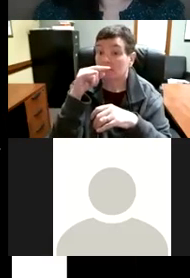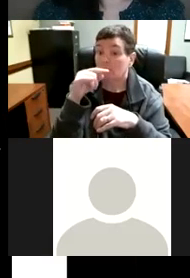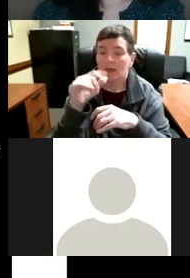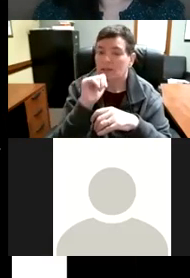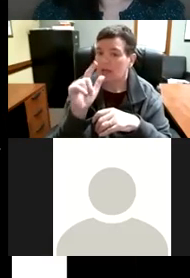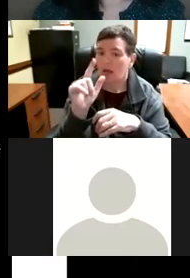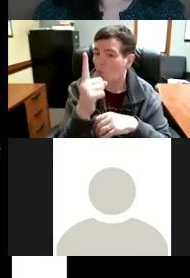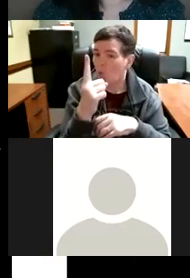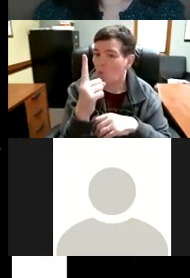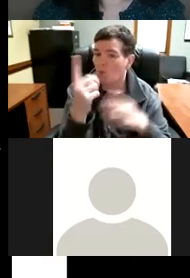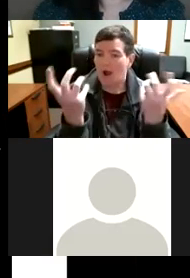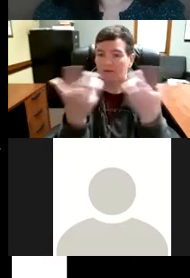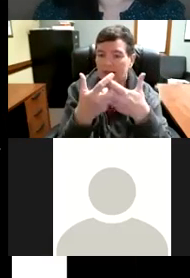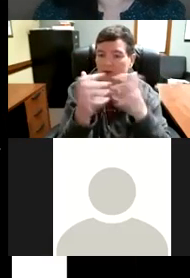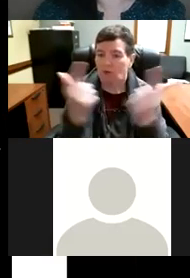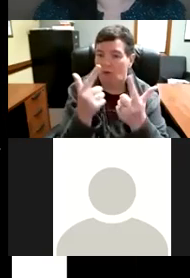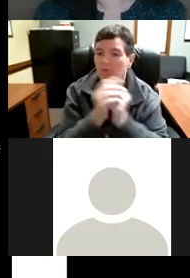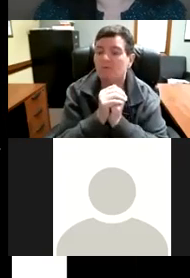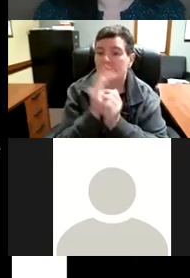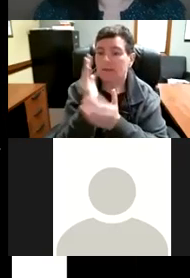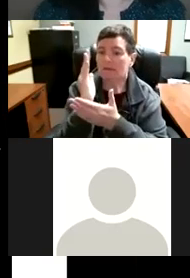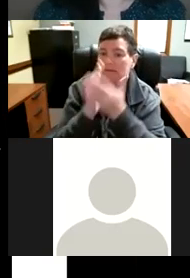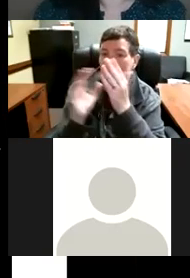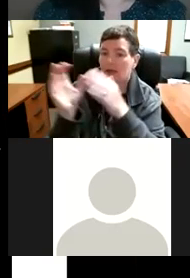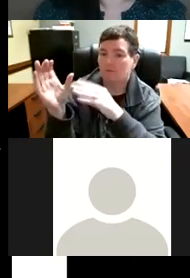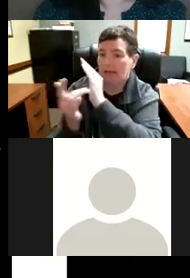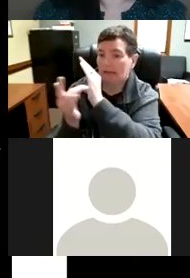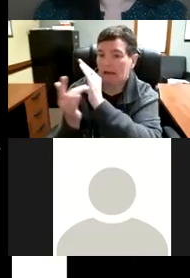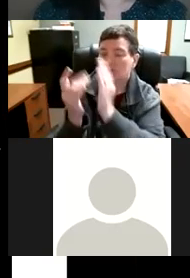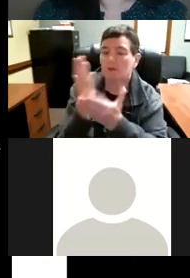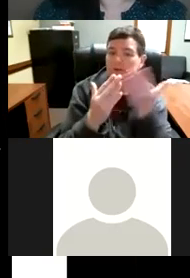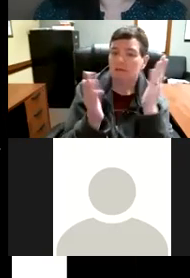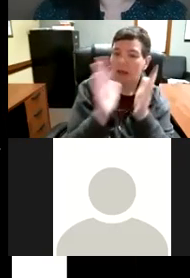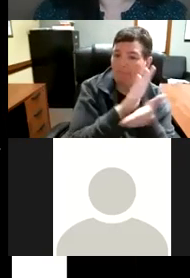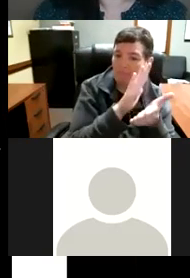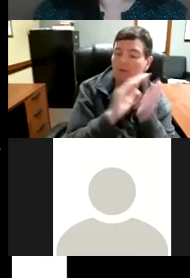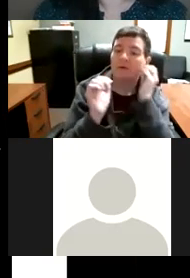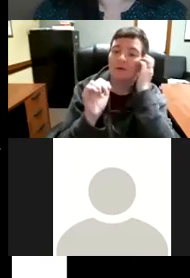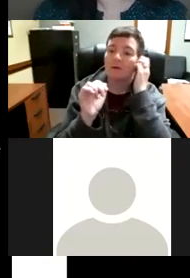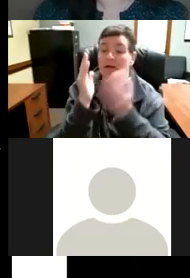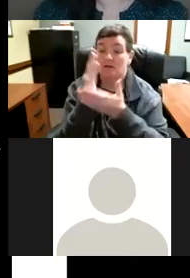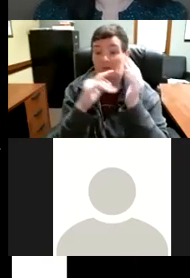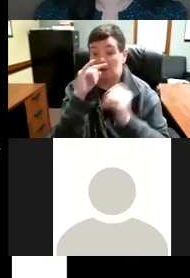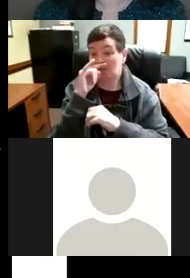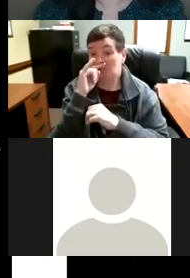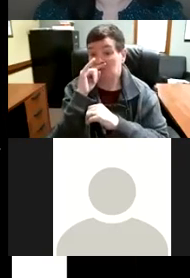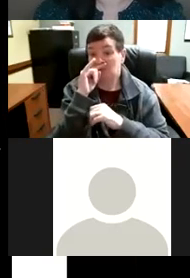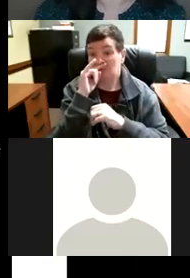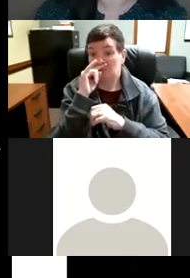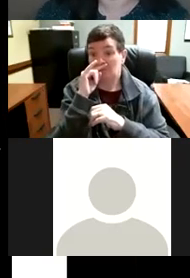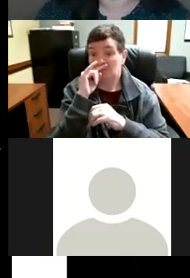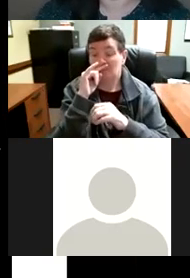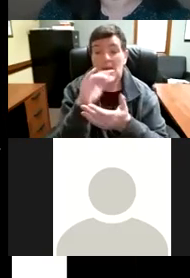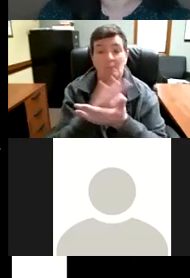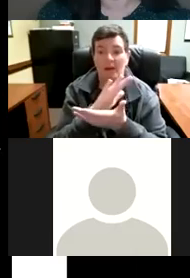a one system fits all type of solution. So there's going to be some kids where a paper-based system